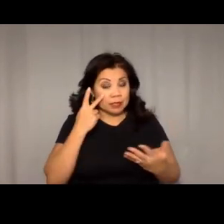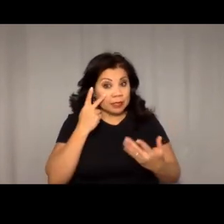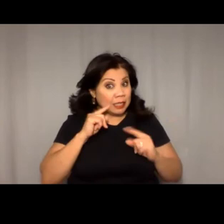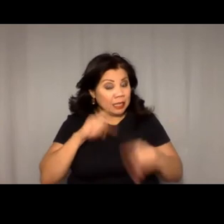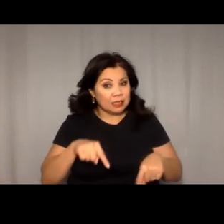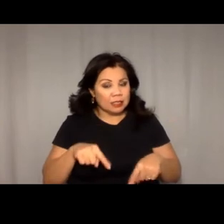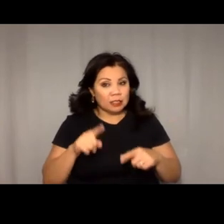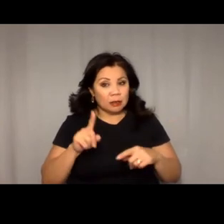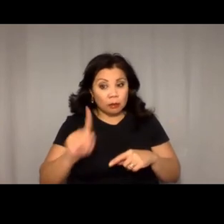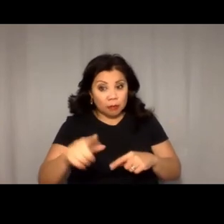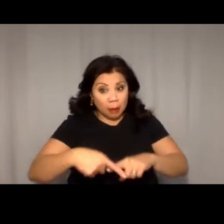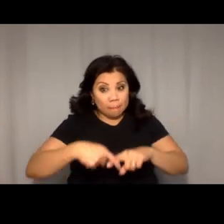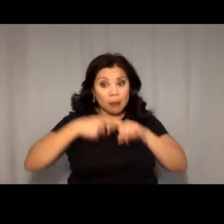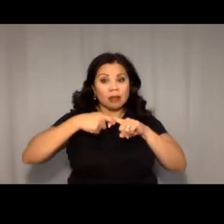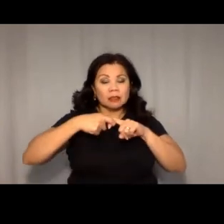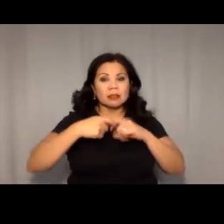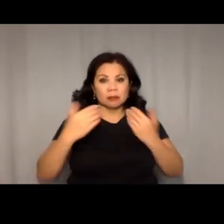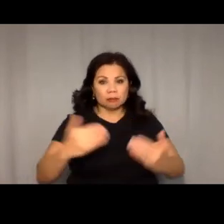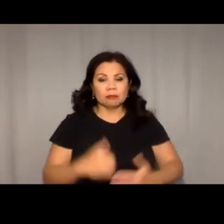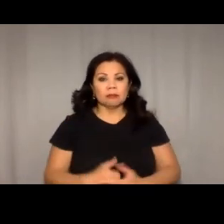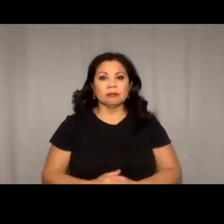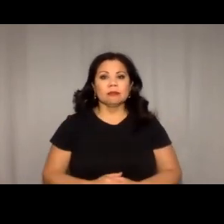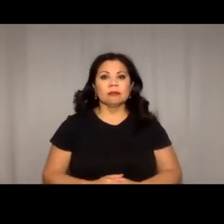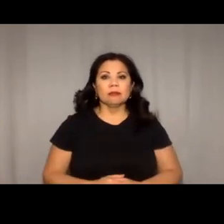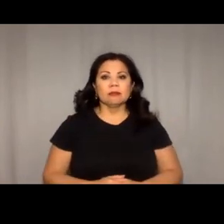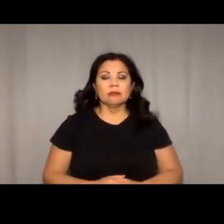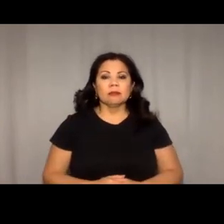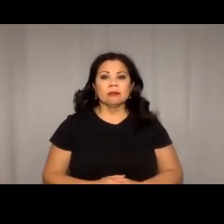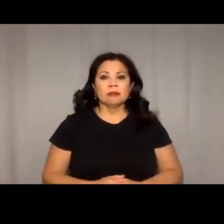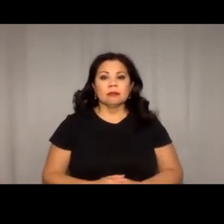back. Go ahead and press pause.